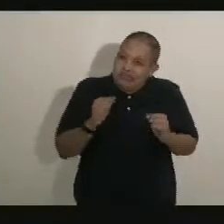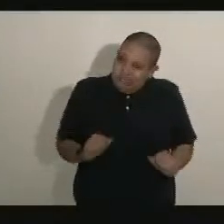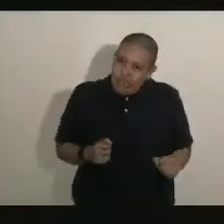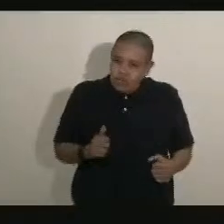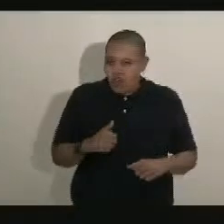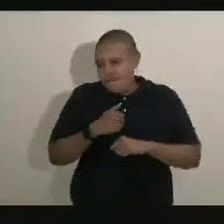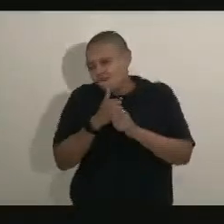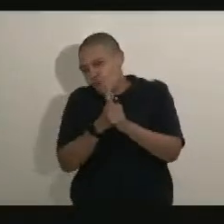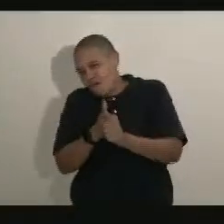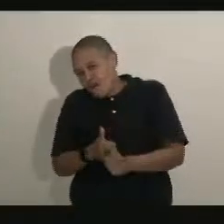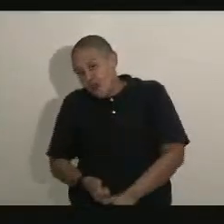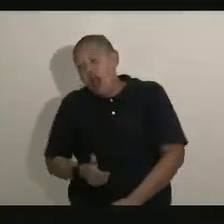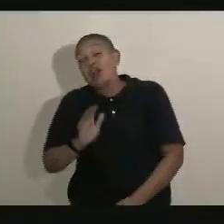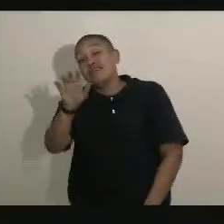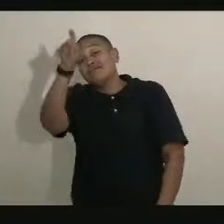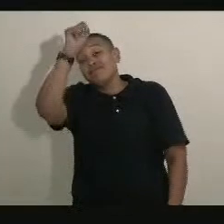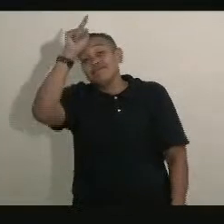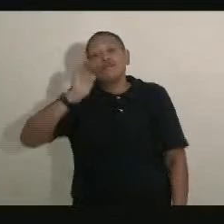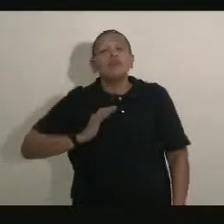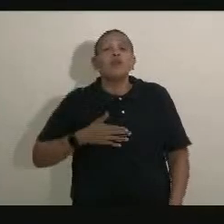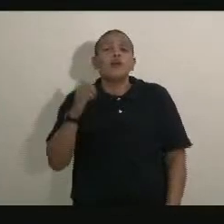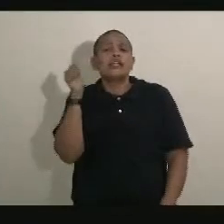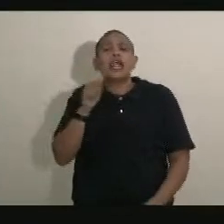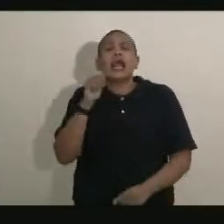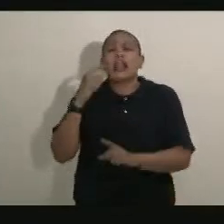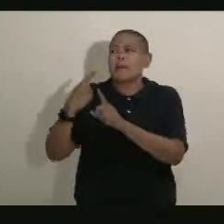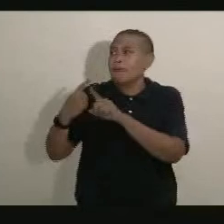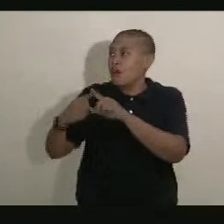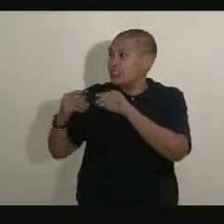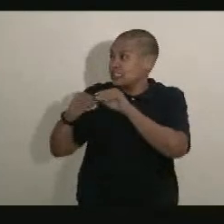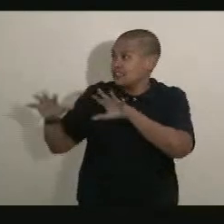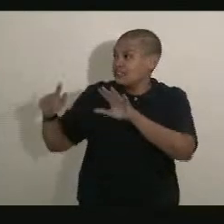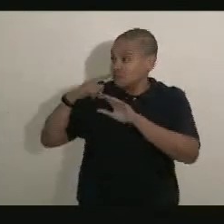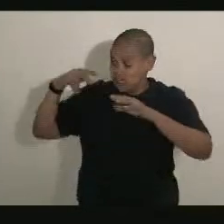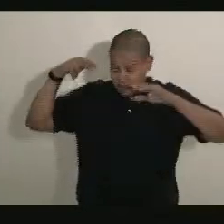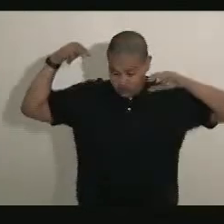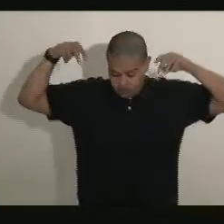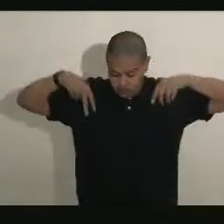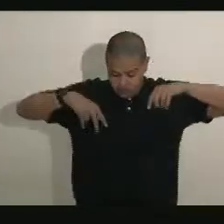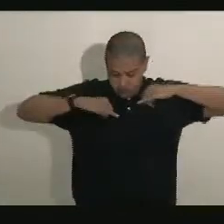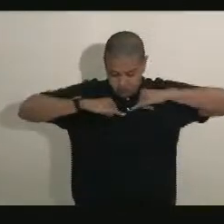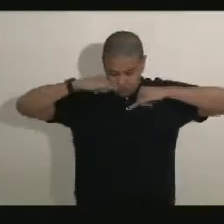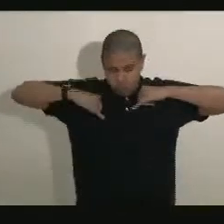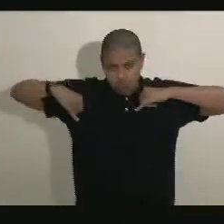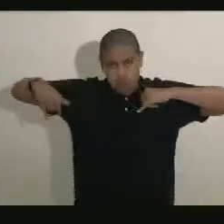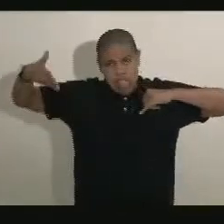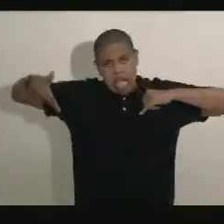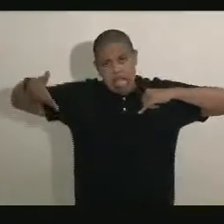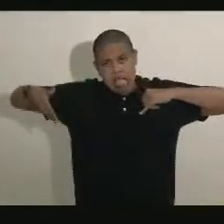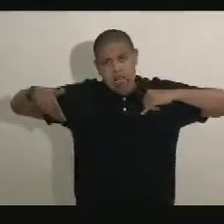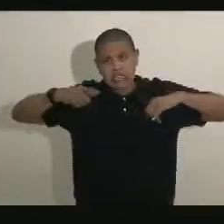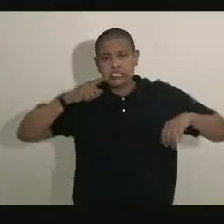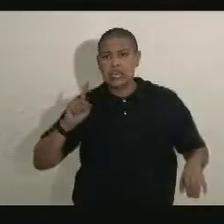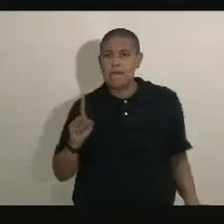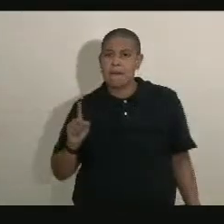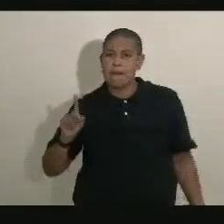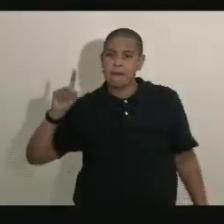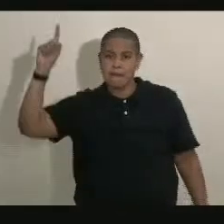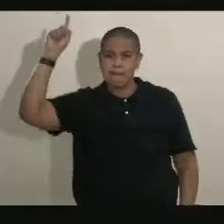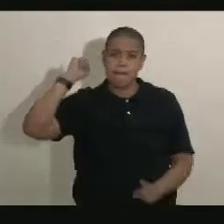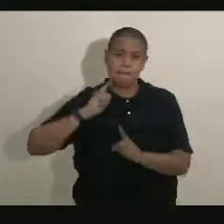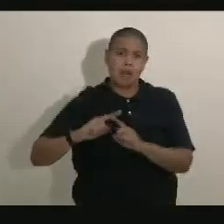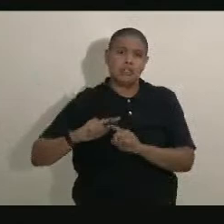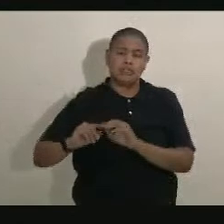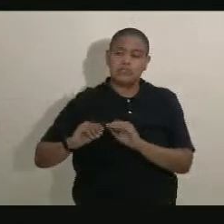And our daily positivity rate, you can see it reflected here again in this graph, and you can see that it is going up at the end